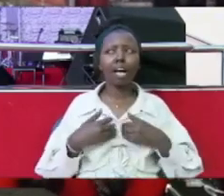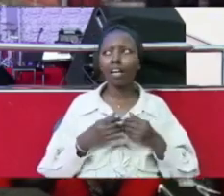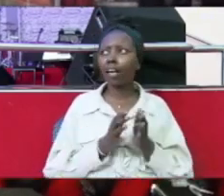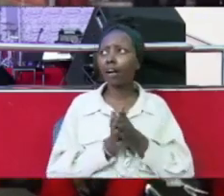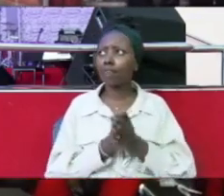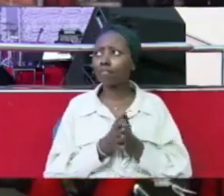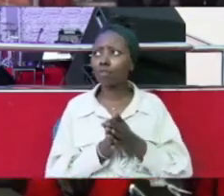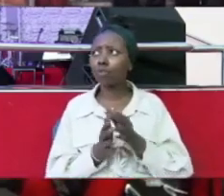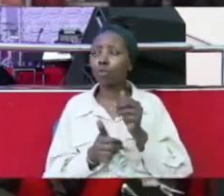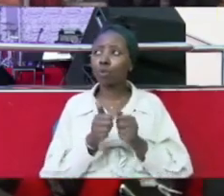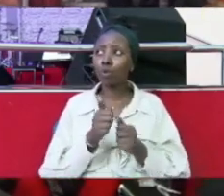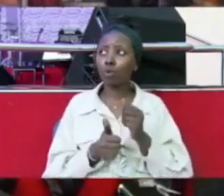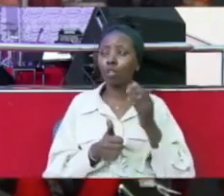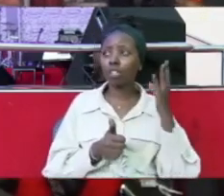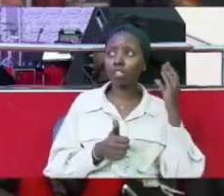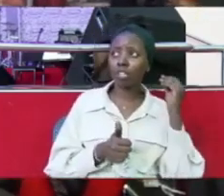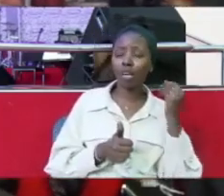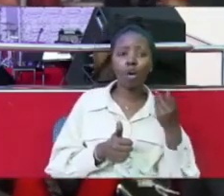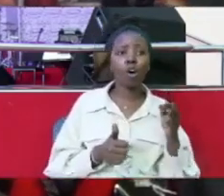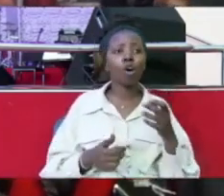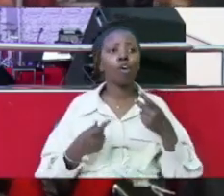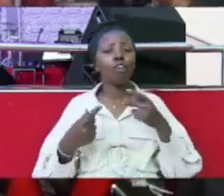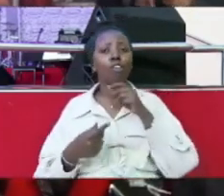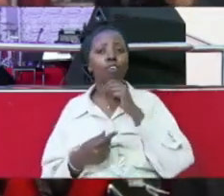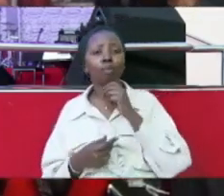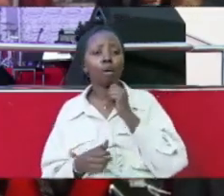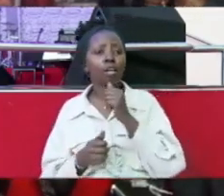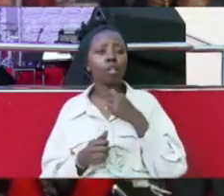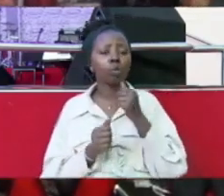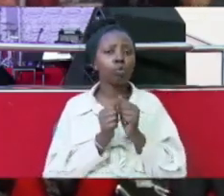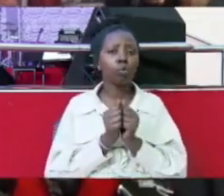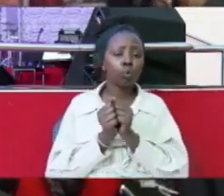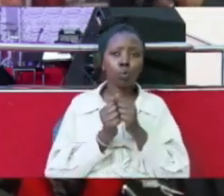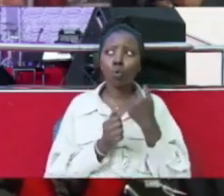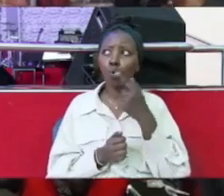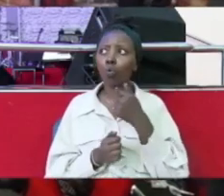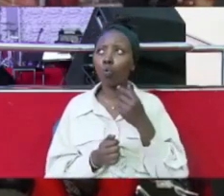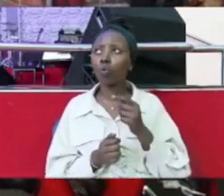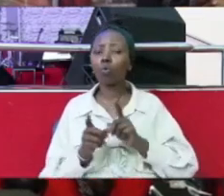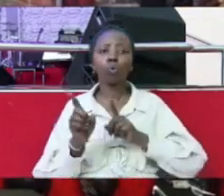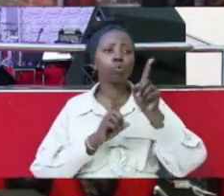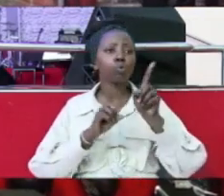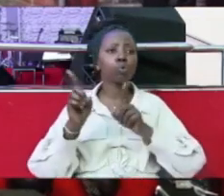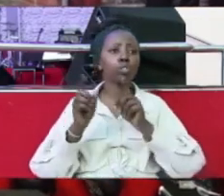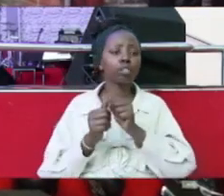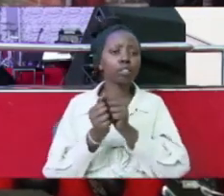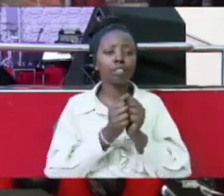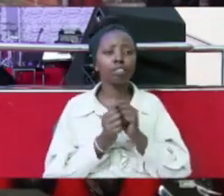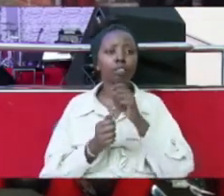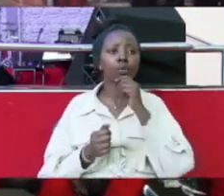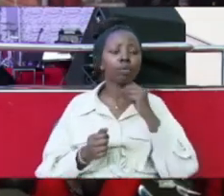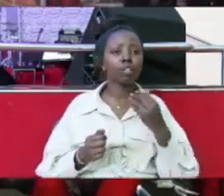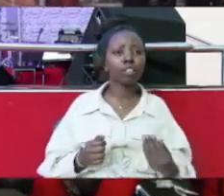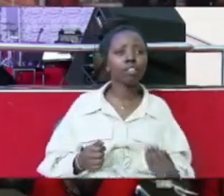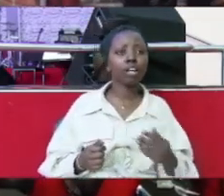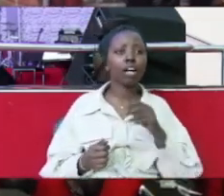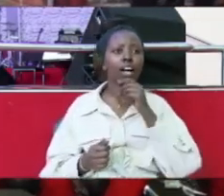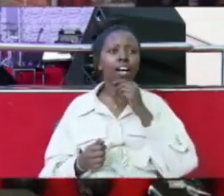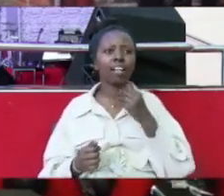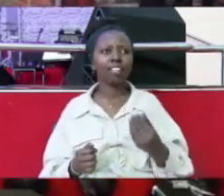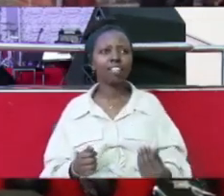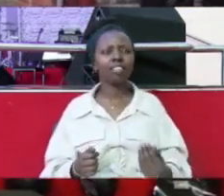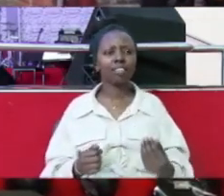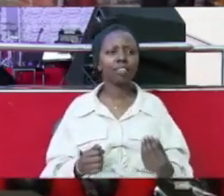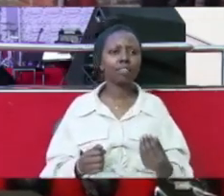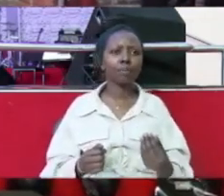told of a man who was traveling with his son. Na kuna hii hadithi ya mtu ambaye alikuwa anasafiri na kijana wake. And his son was not a very young.